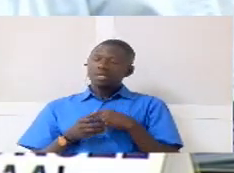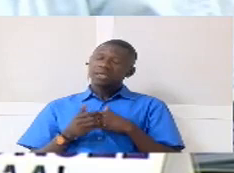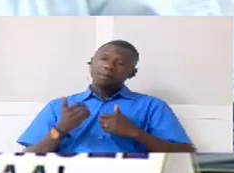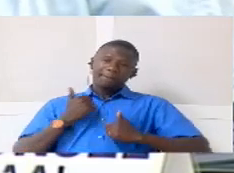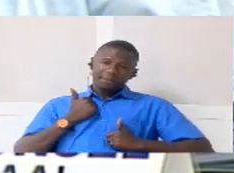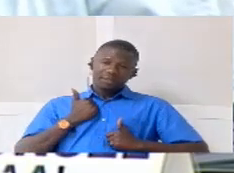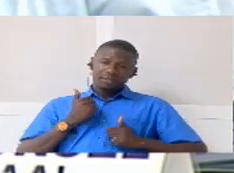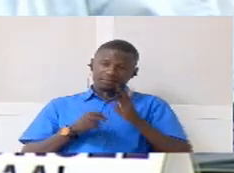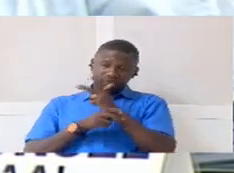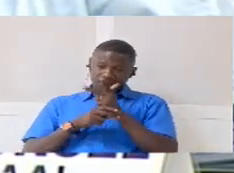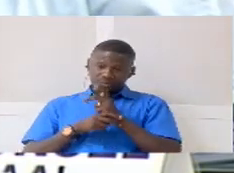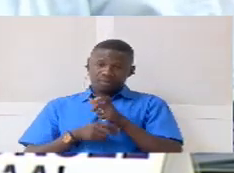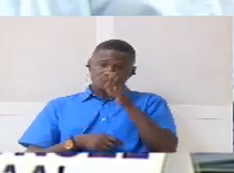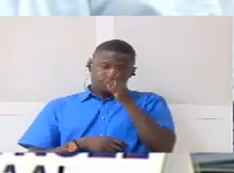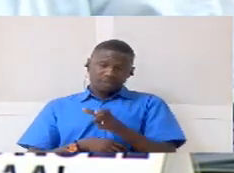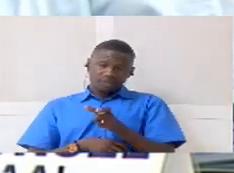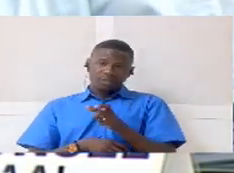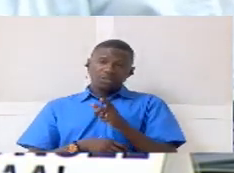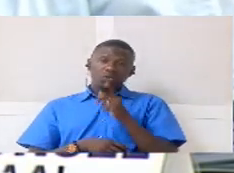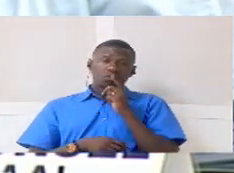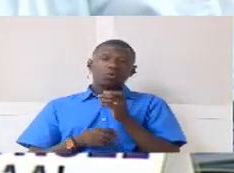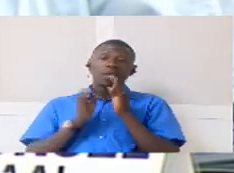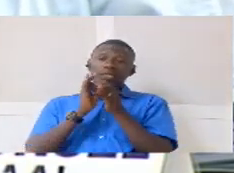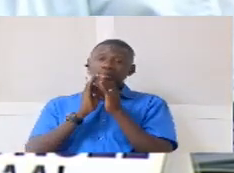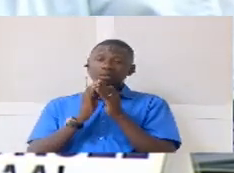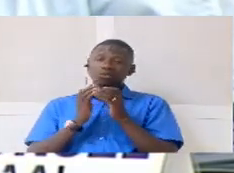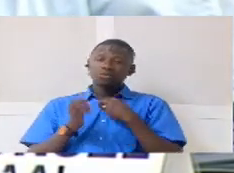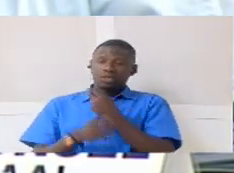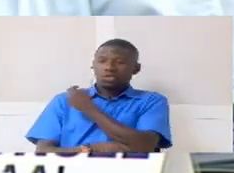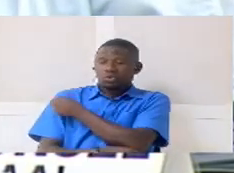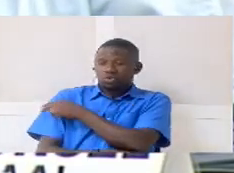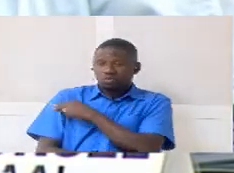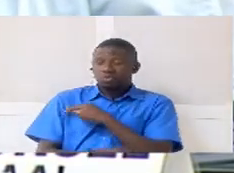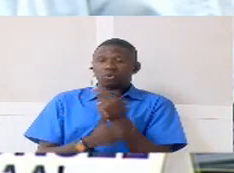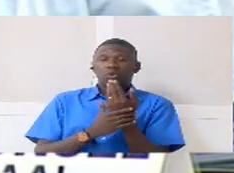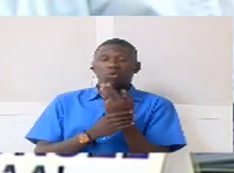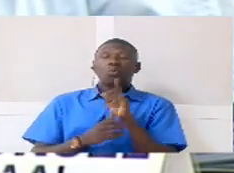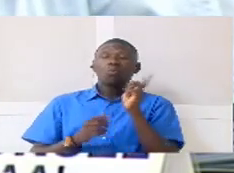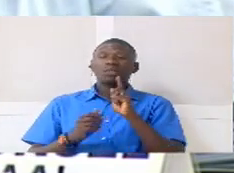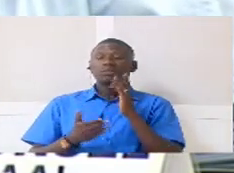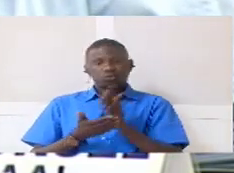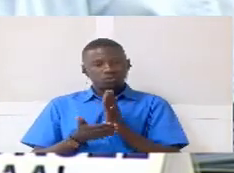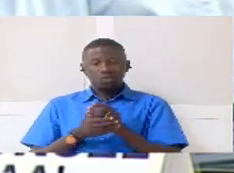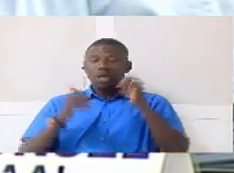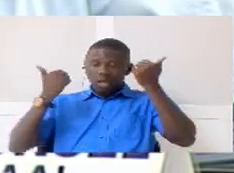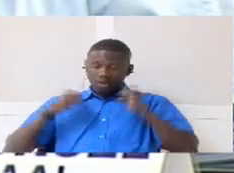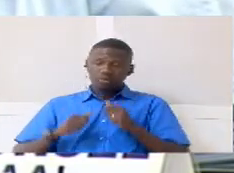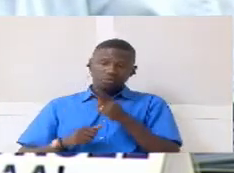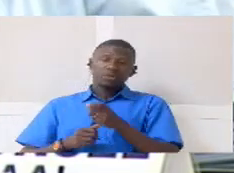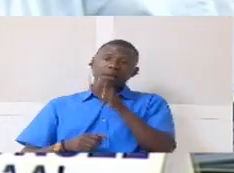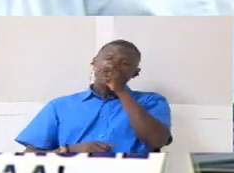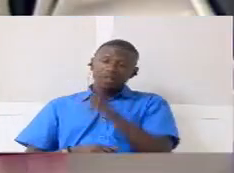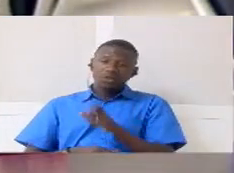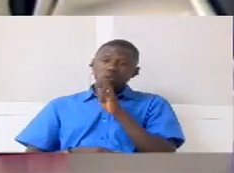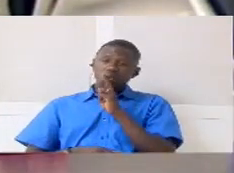to the hospital what actually happened to the victim in the prison? Following